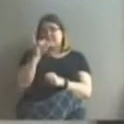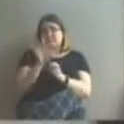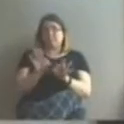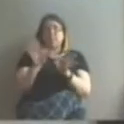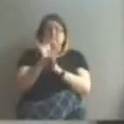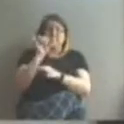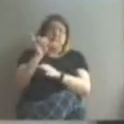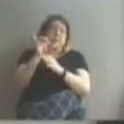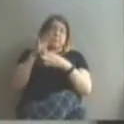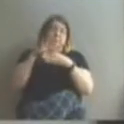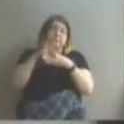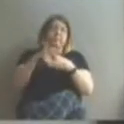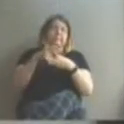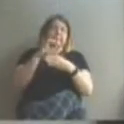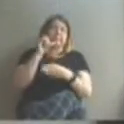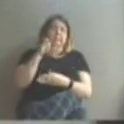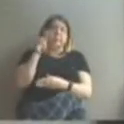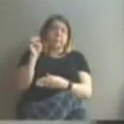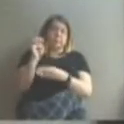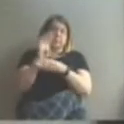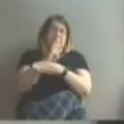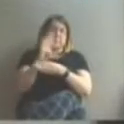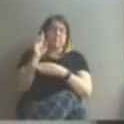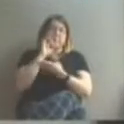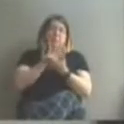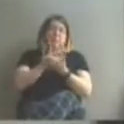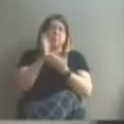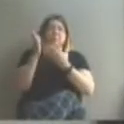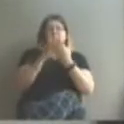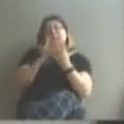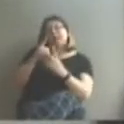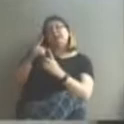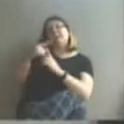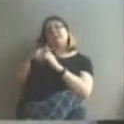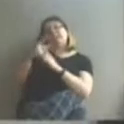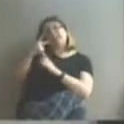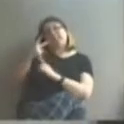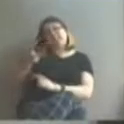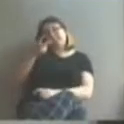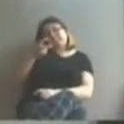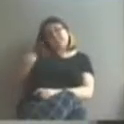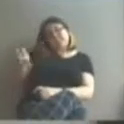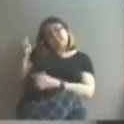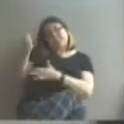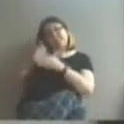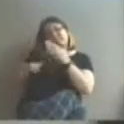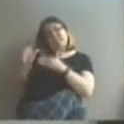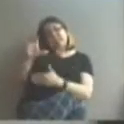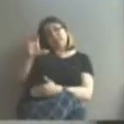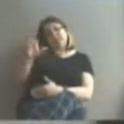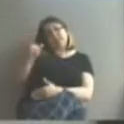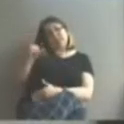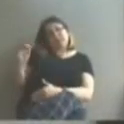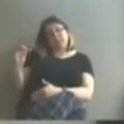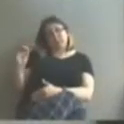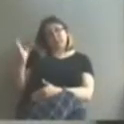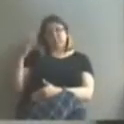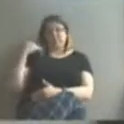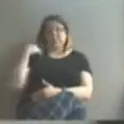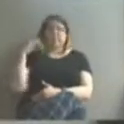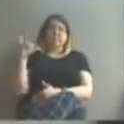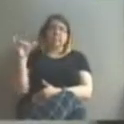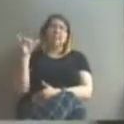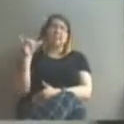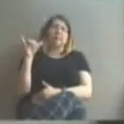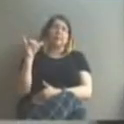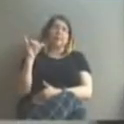core business for academic services. However, you also see the movement of that director being under the CAO, and previously that was,